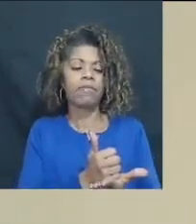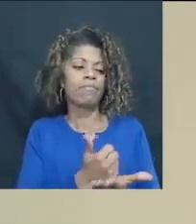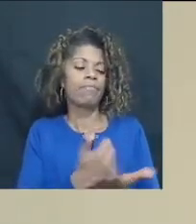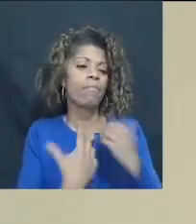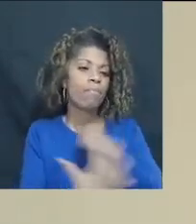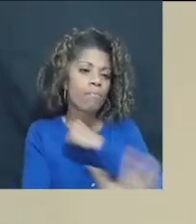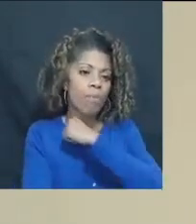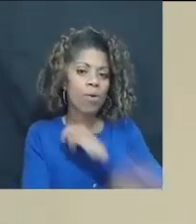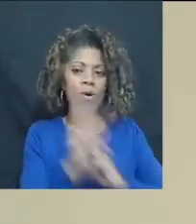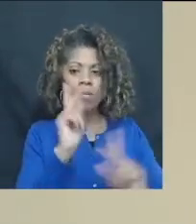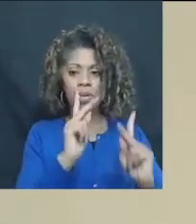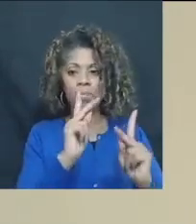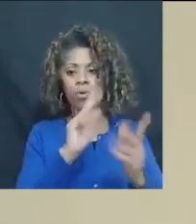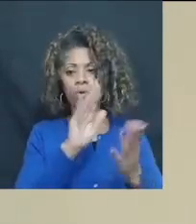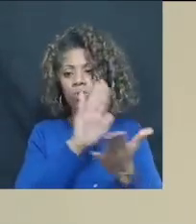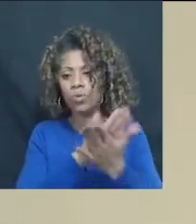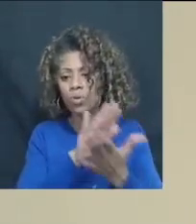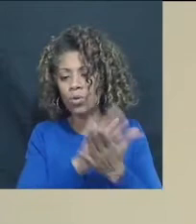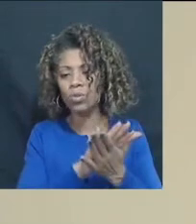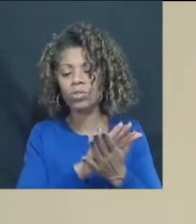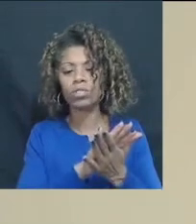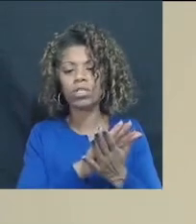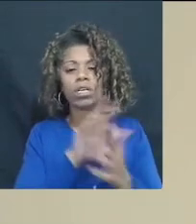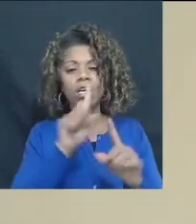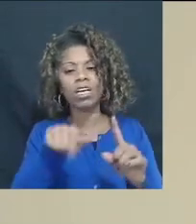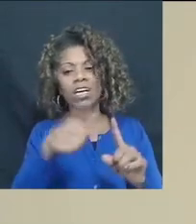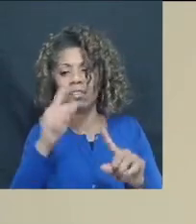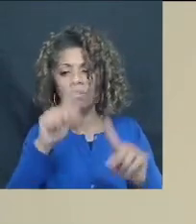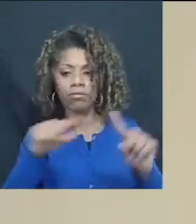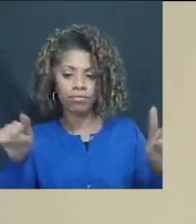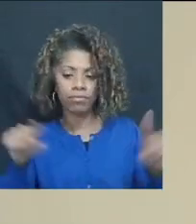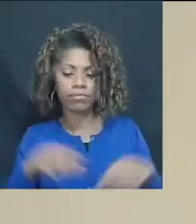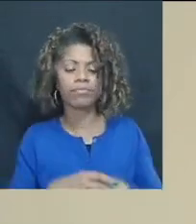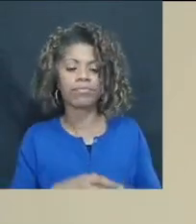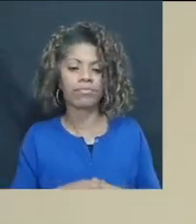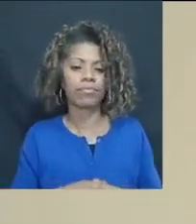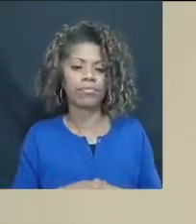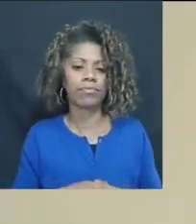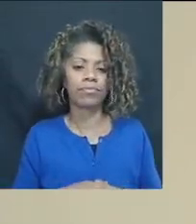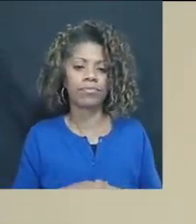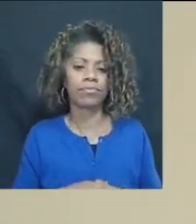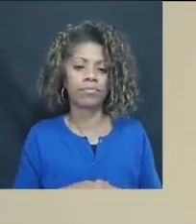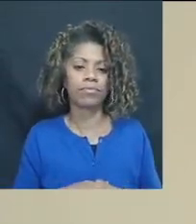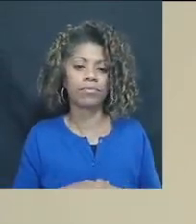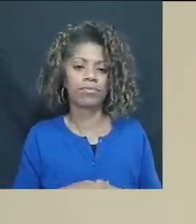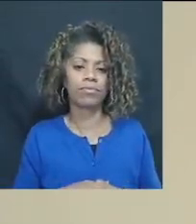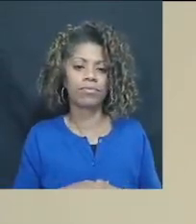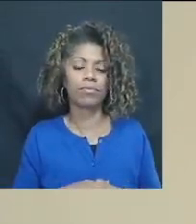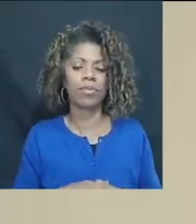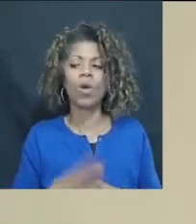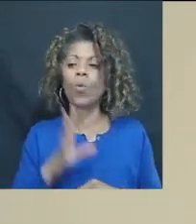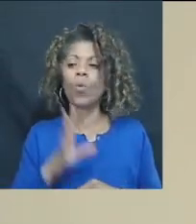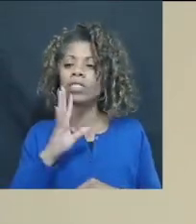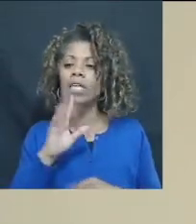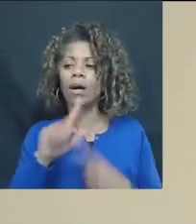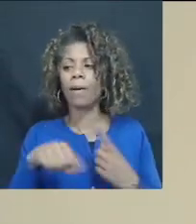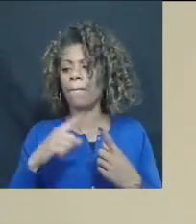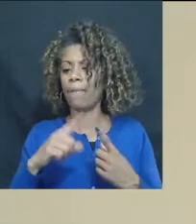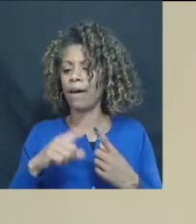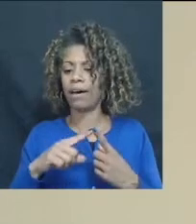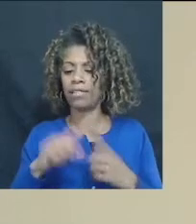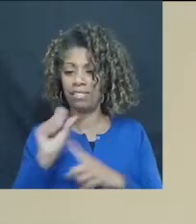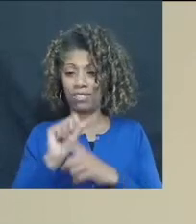love, we talk about certain conditions as though they are unfortunate, when in fact they are